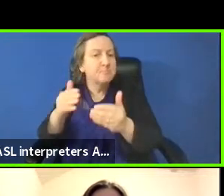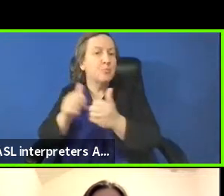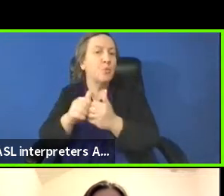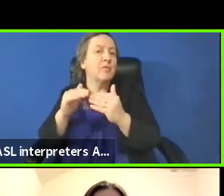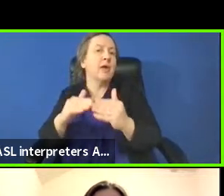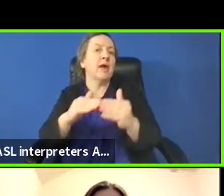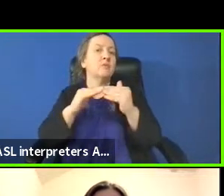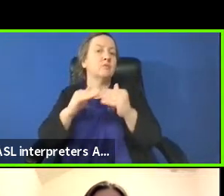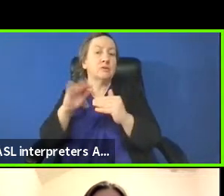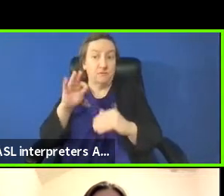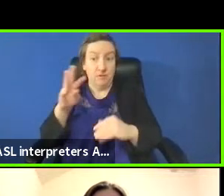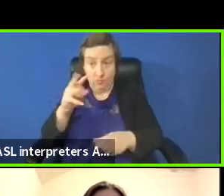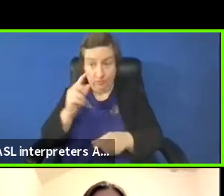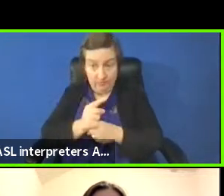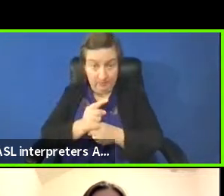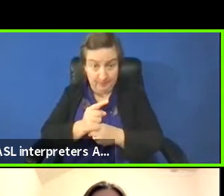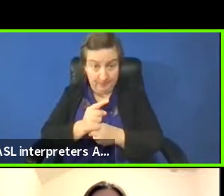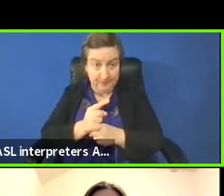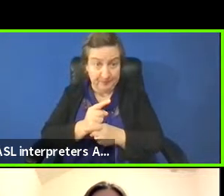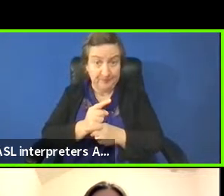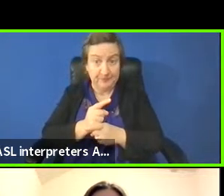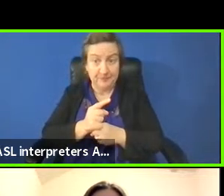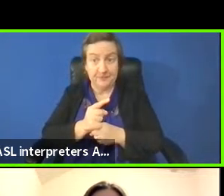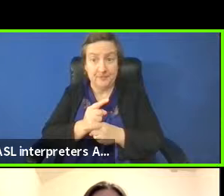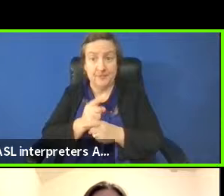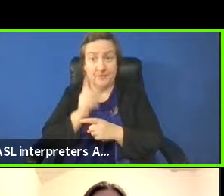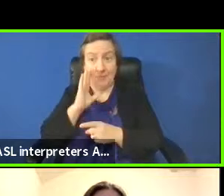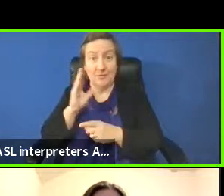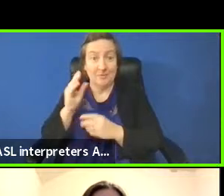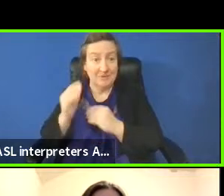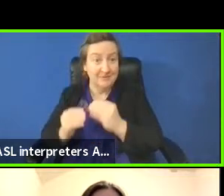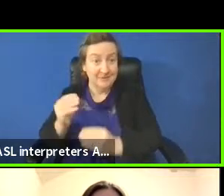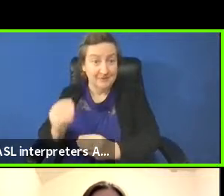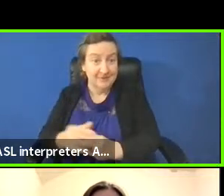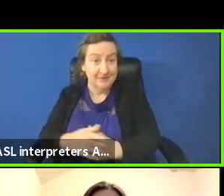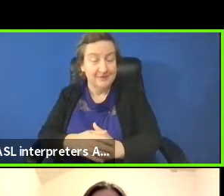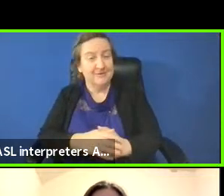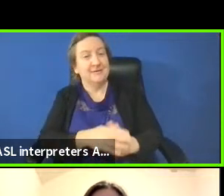framework, correct? It's going to be passed on.